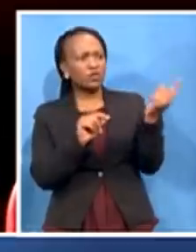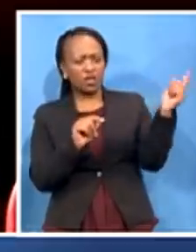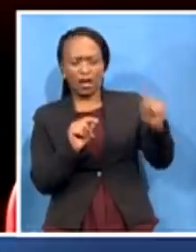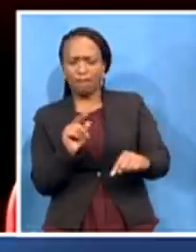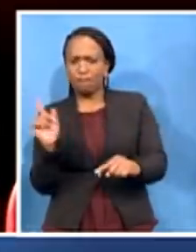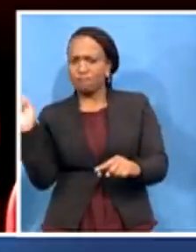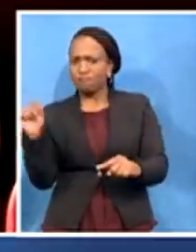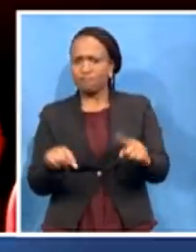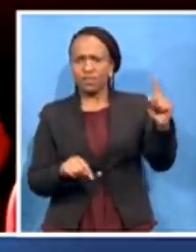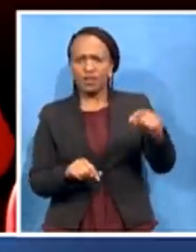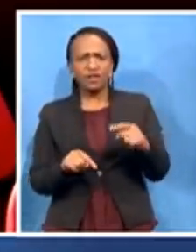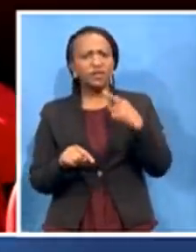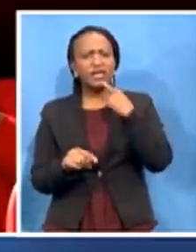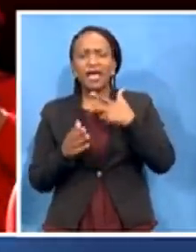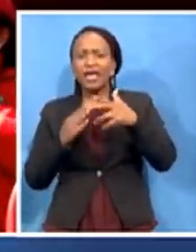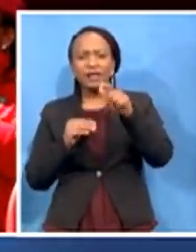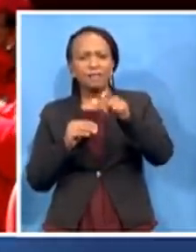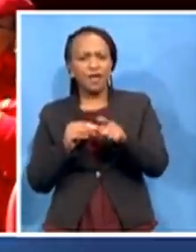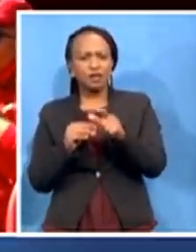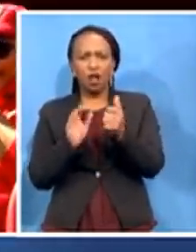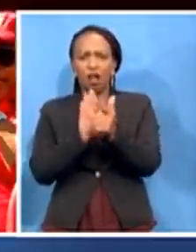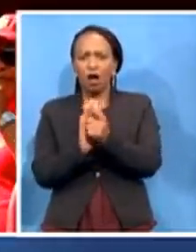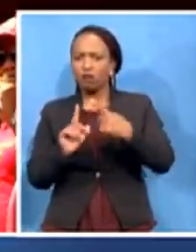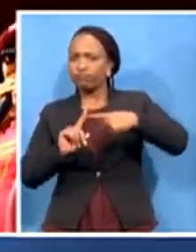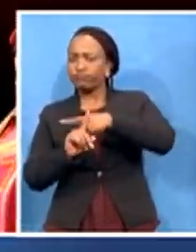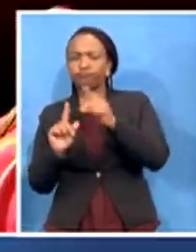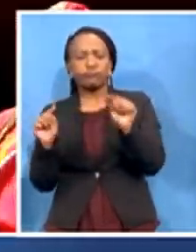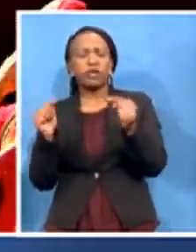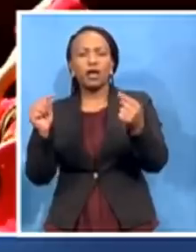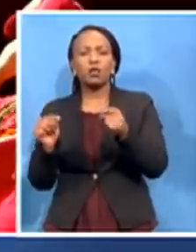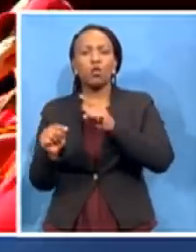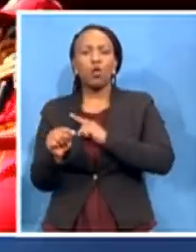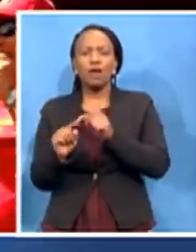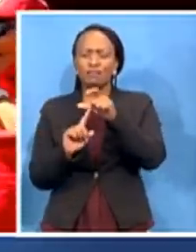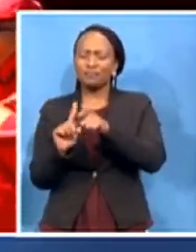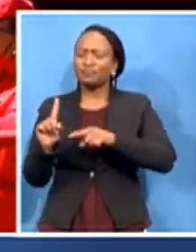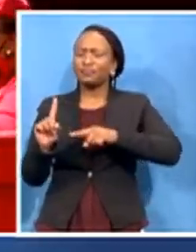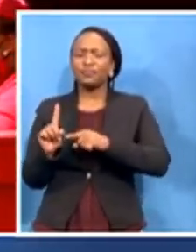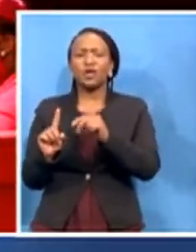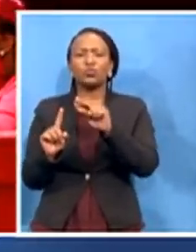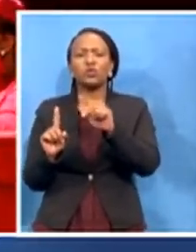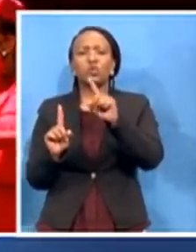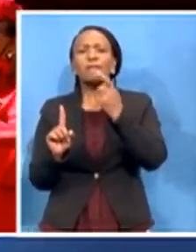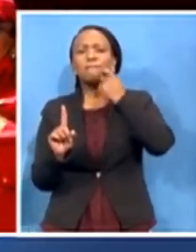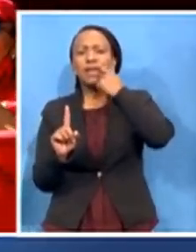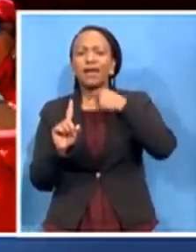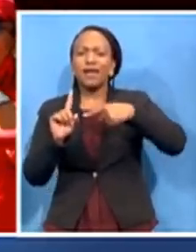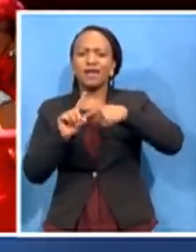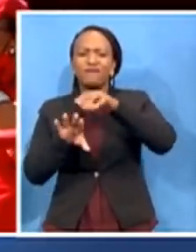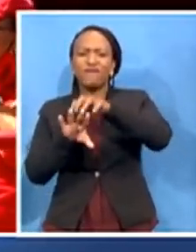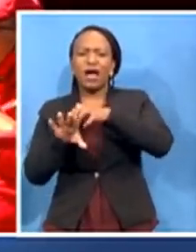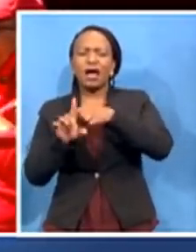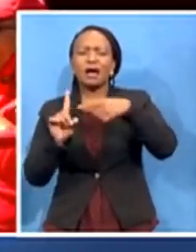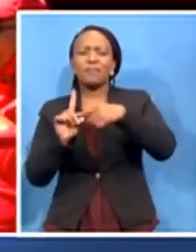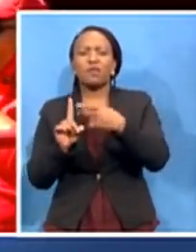this senseless killing of 21-year-old Brandon Horner should not